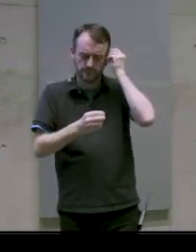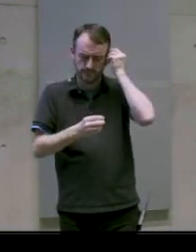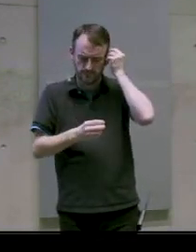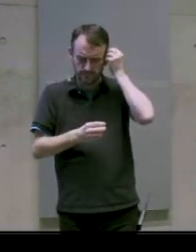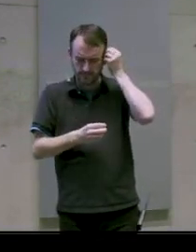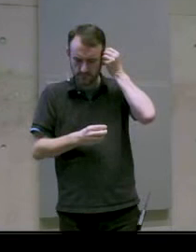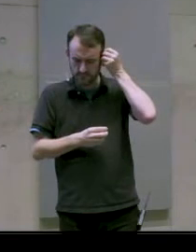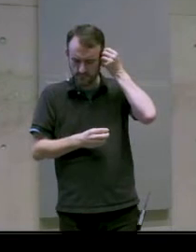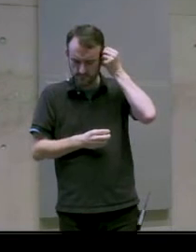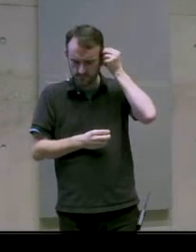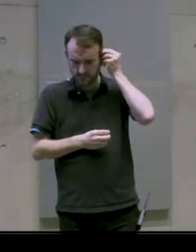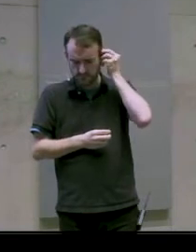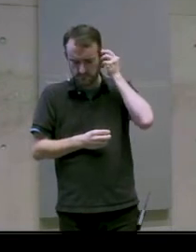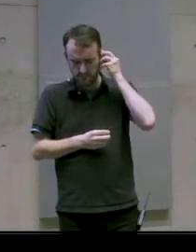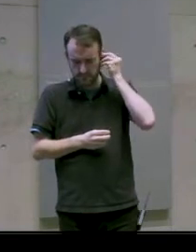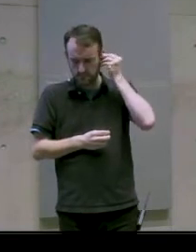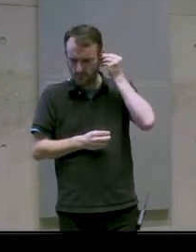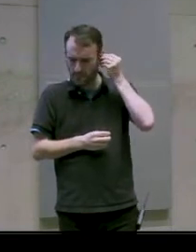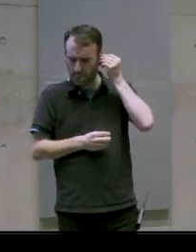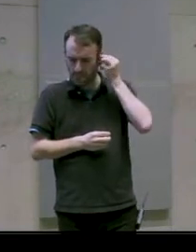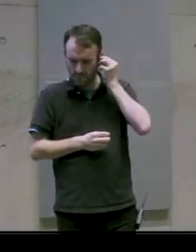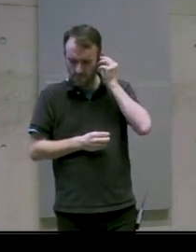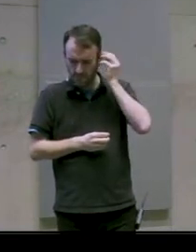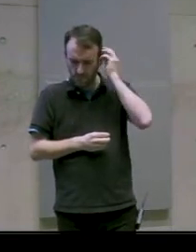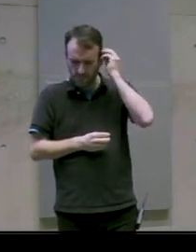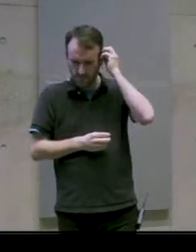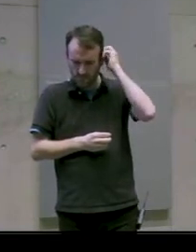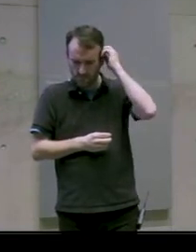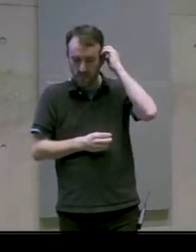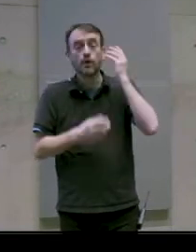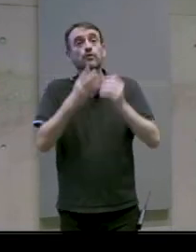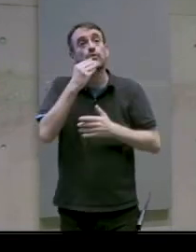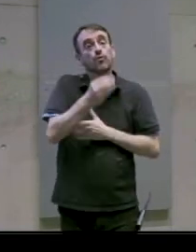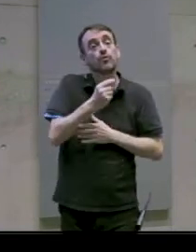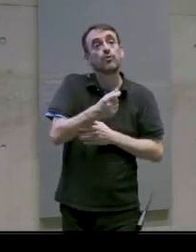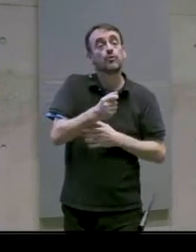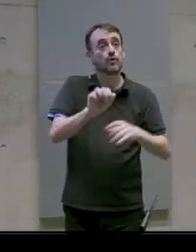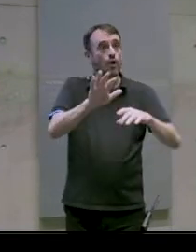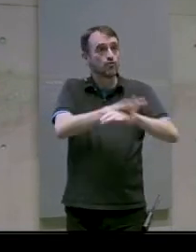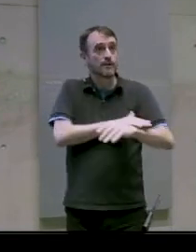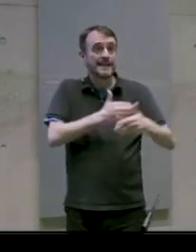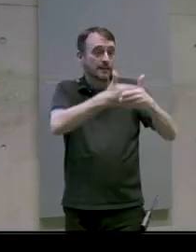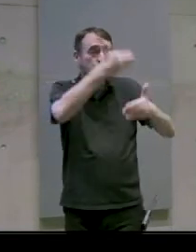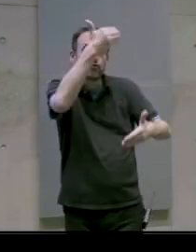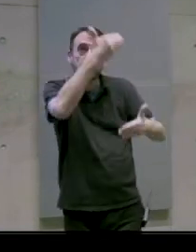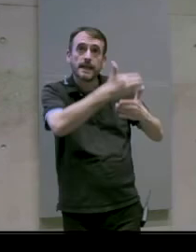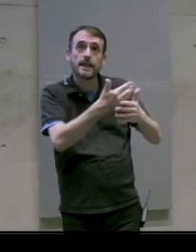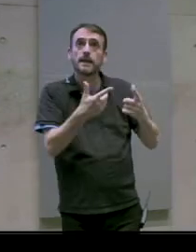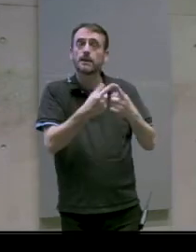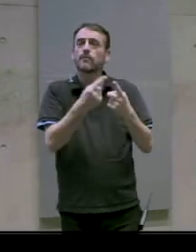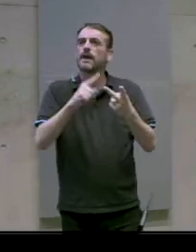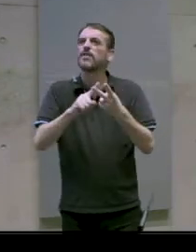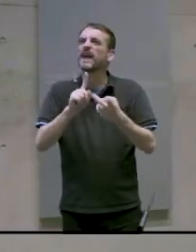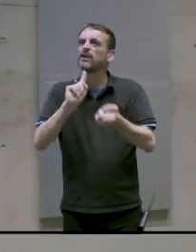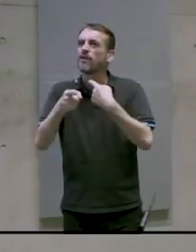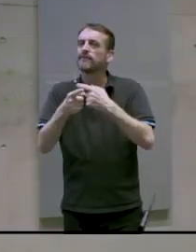videos with GIFs, with visuals, to make interactive comics really, really easily. So that was one thing we